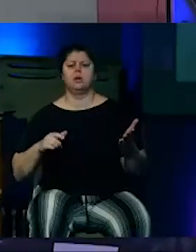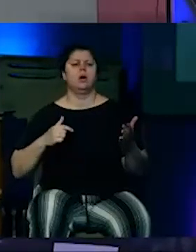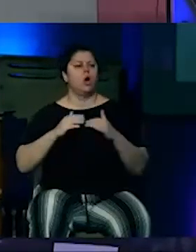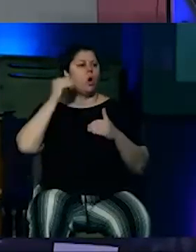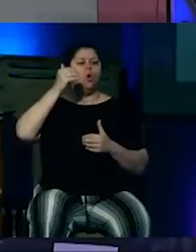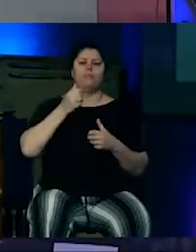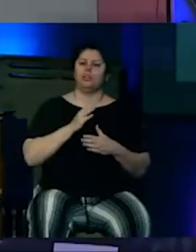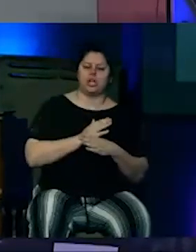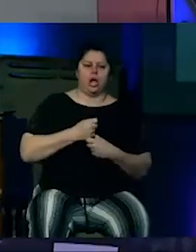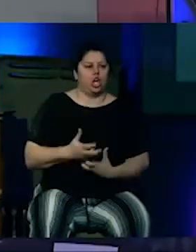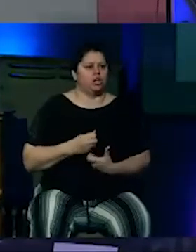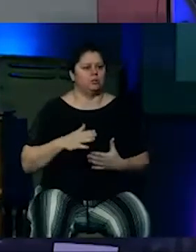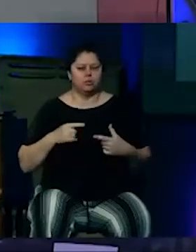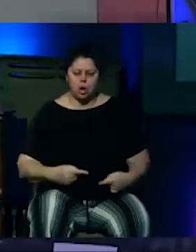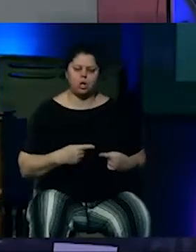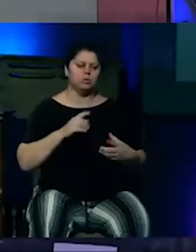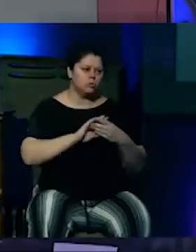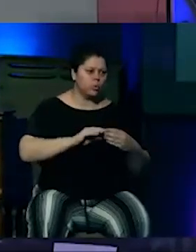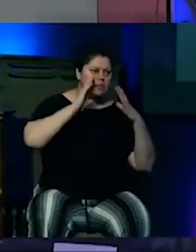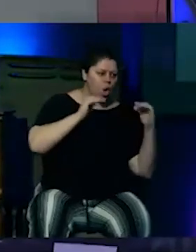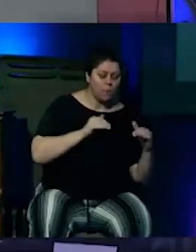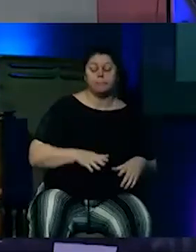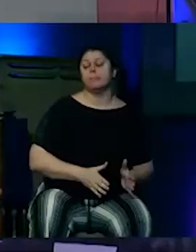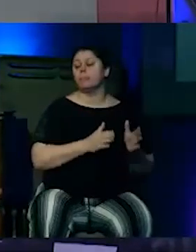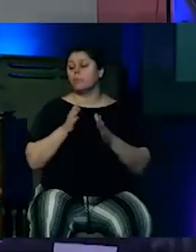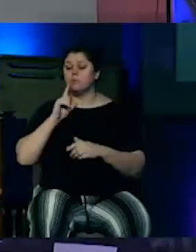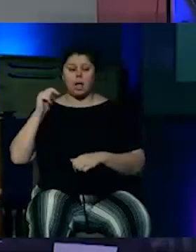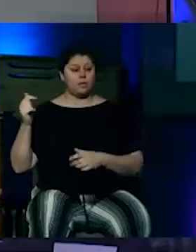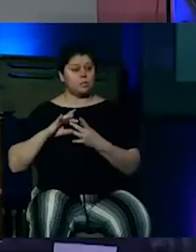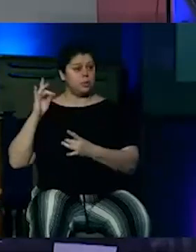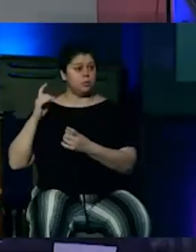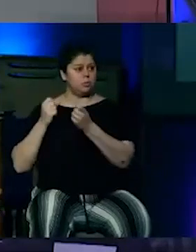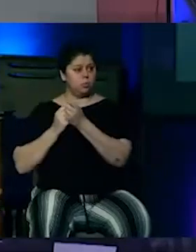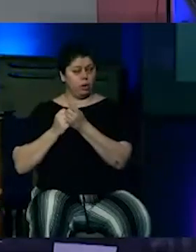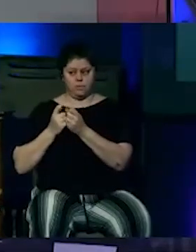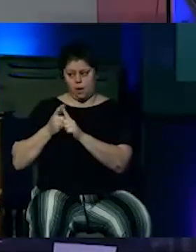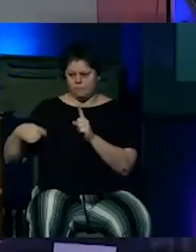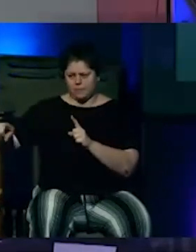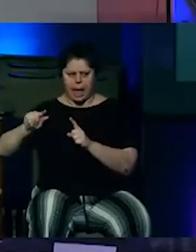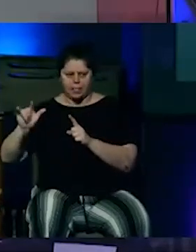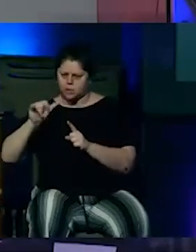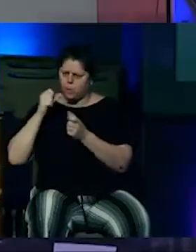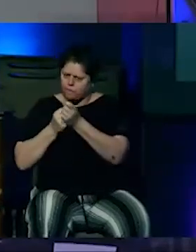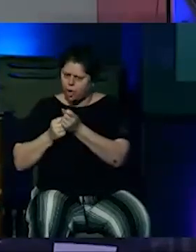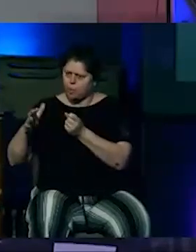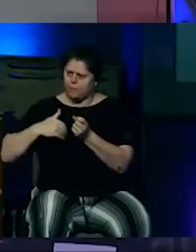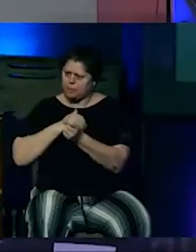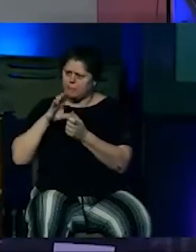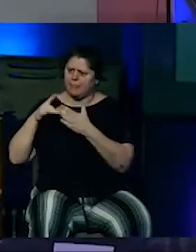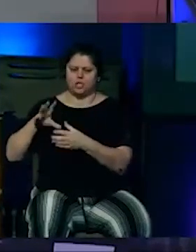shared struggles, stories, and hopes. For others, spiritual support occurs with allies who affirm their membership and leadership in the